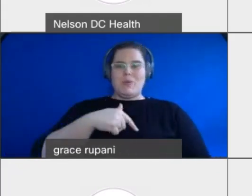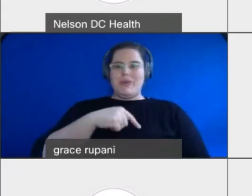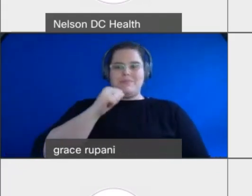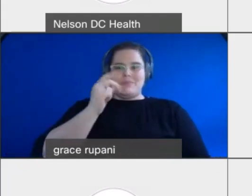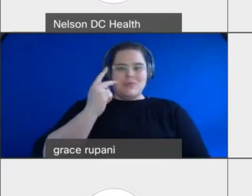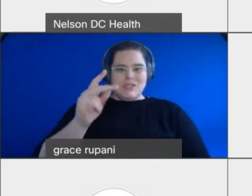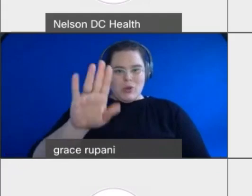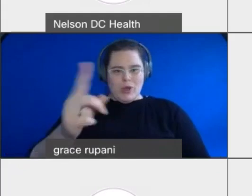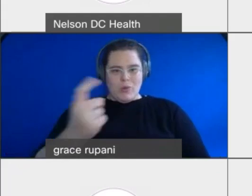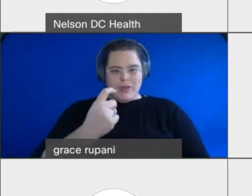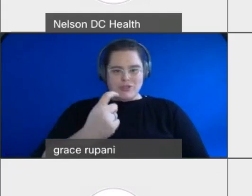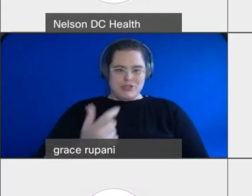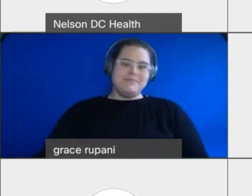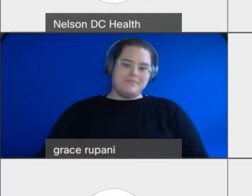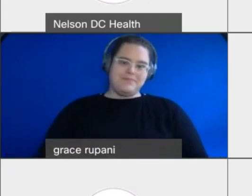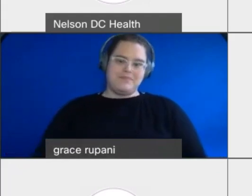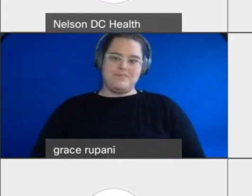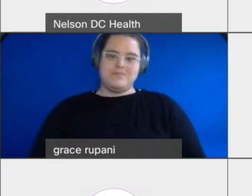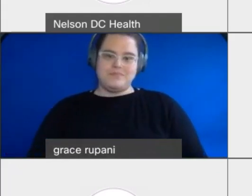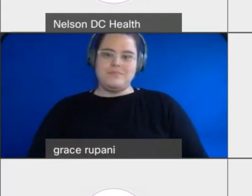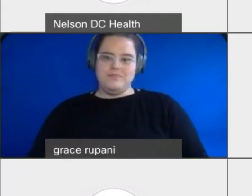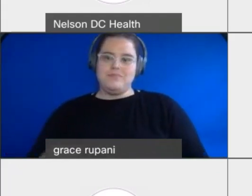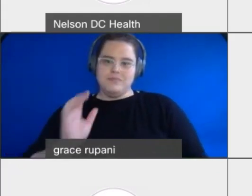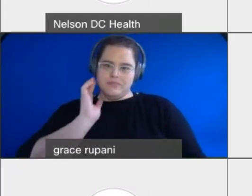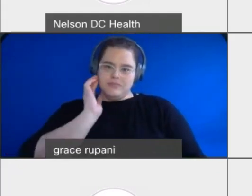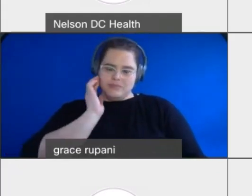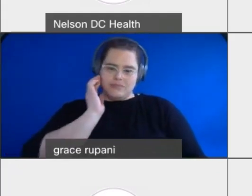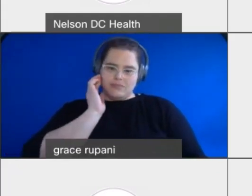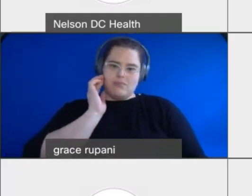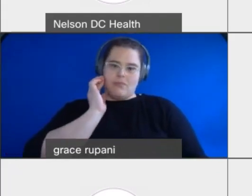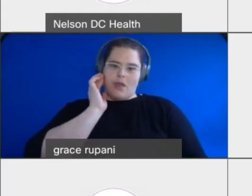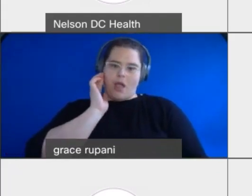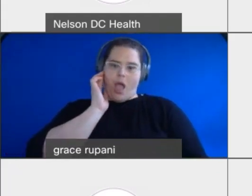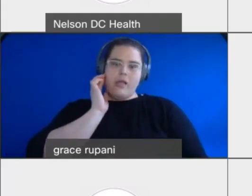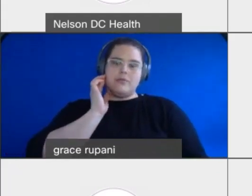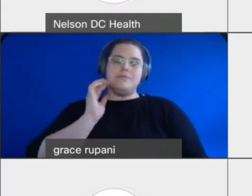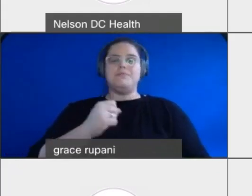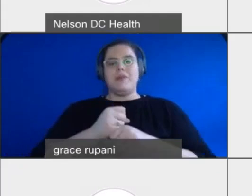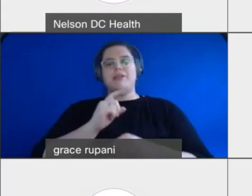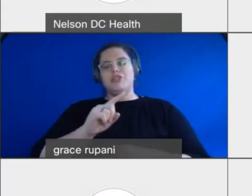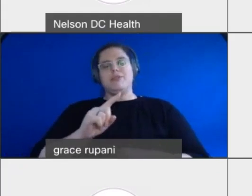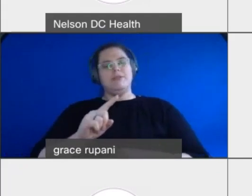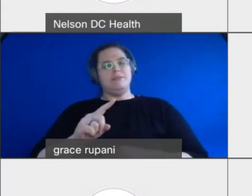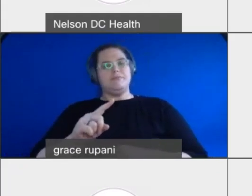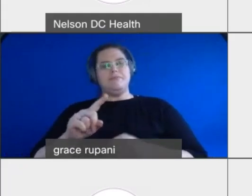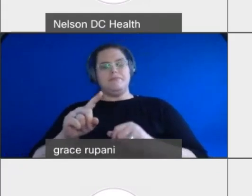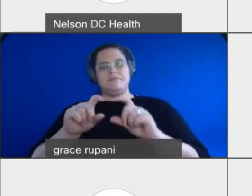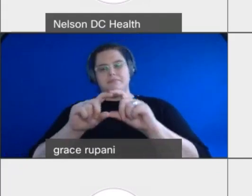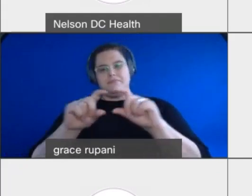us who could answer your question are not going to see it unless you scroll all the way down to where it says everyone and type your question there.